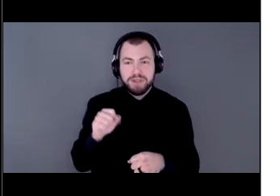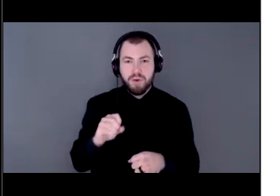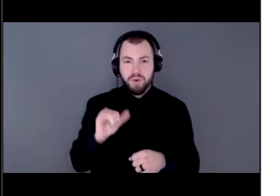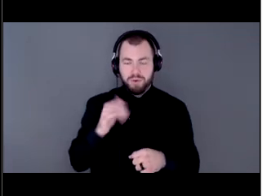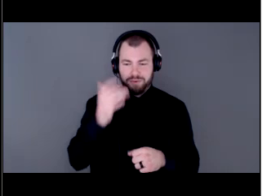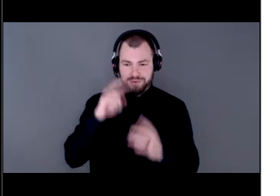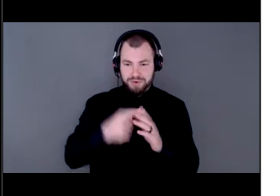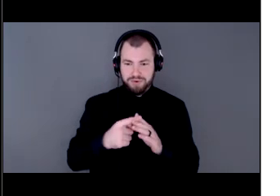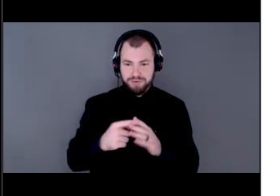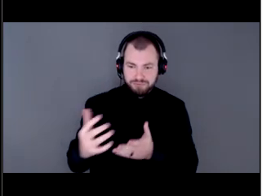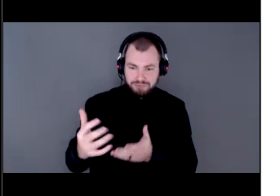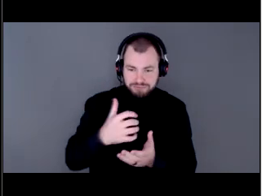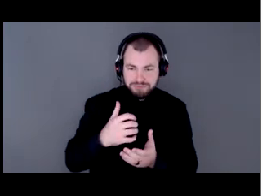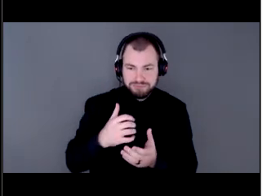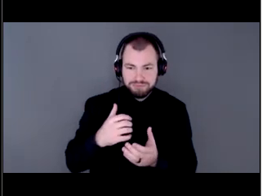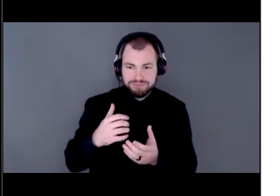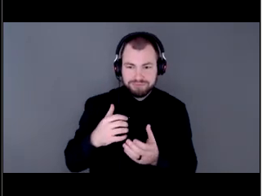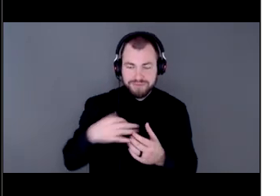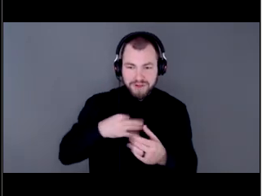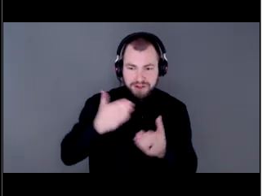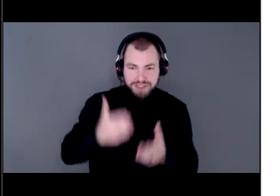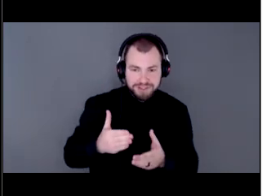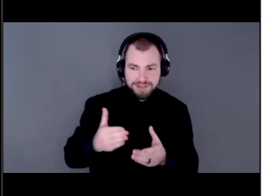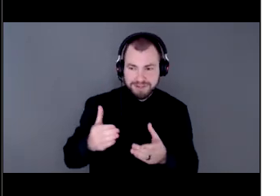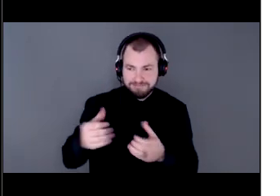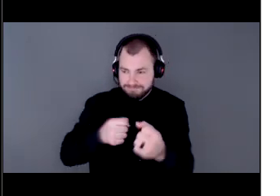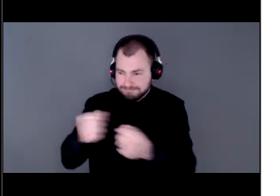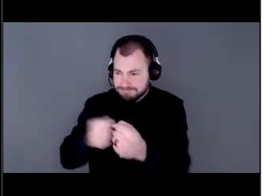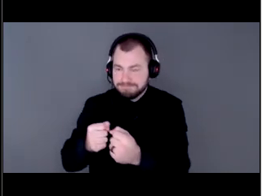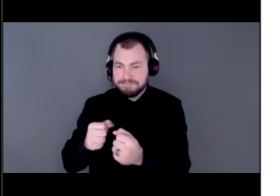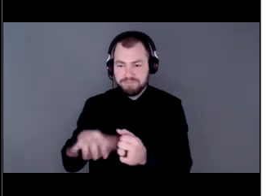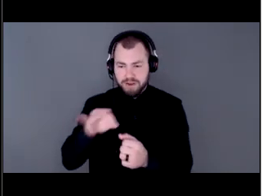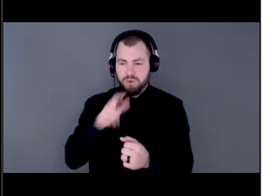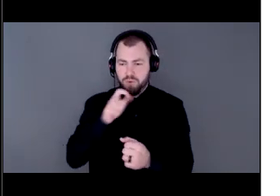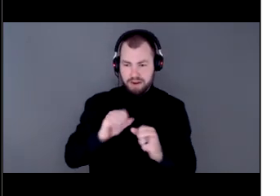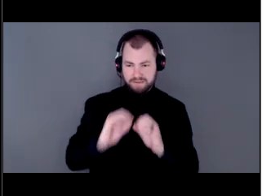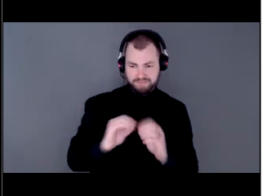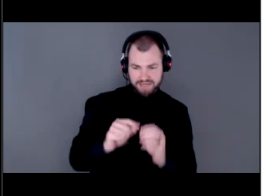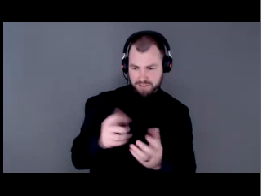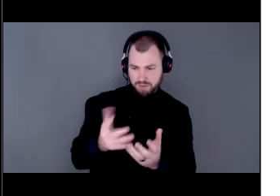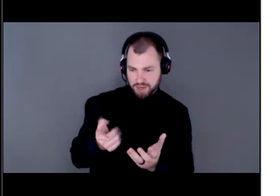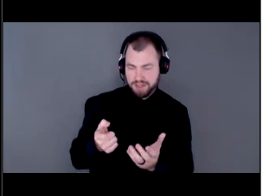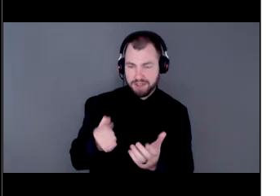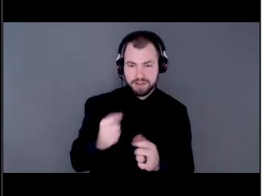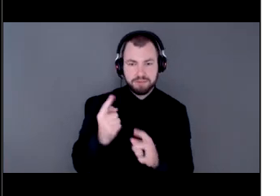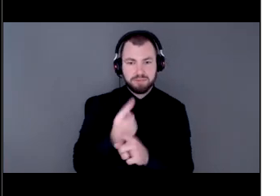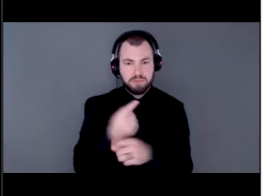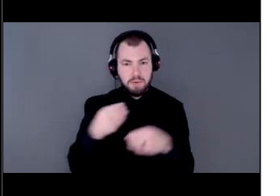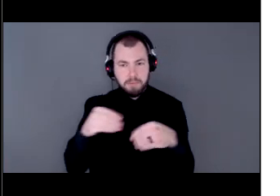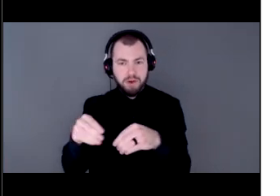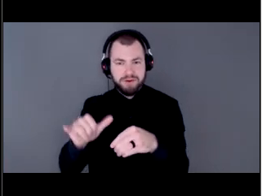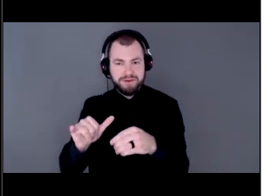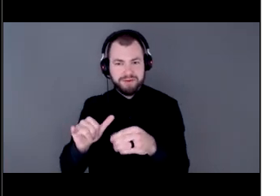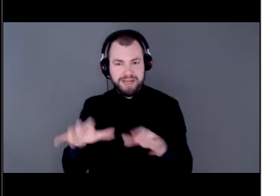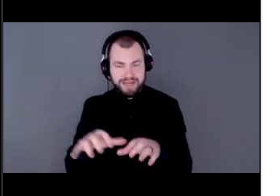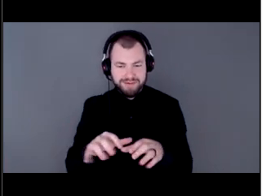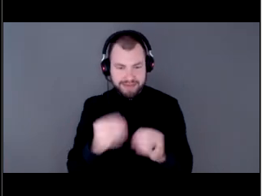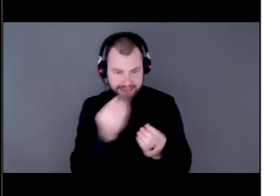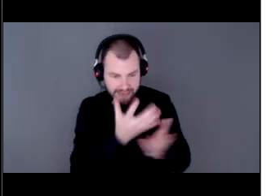who could fix what so that we could appropriately market the activity to tell people what they should bring in, like should they bring in